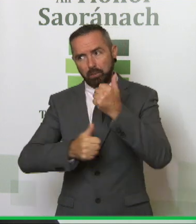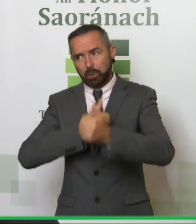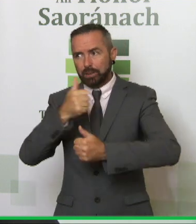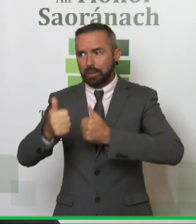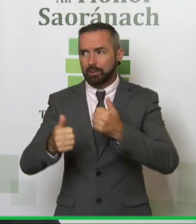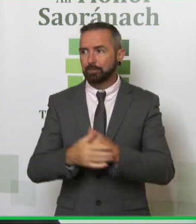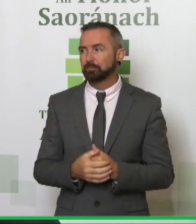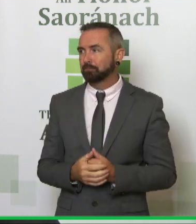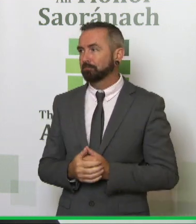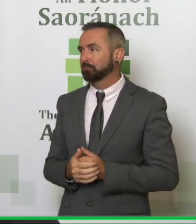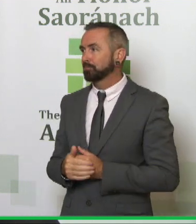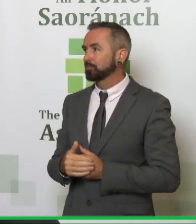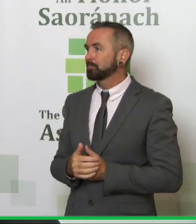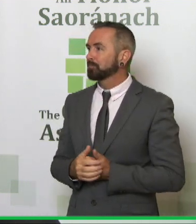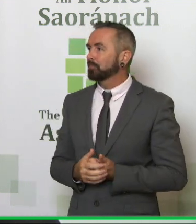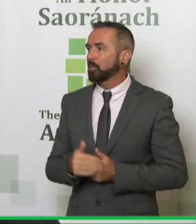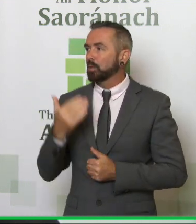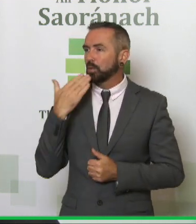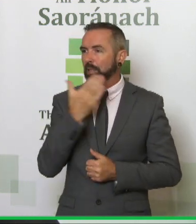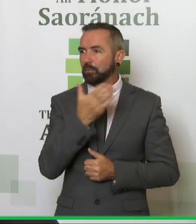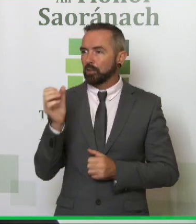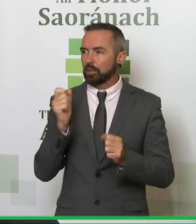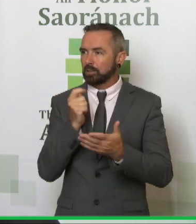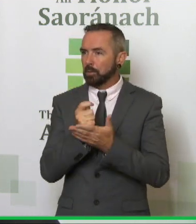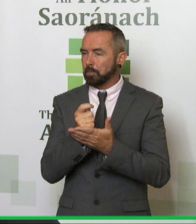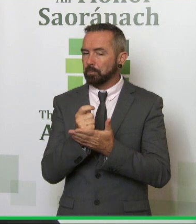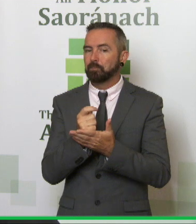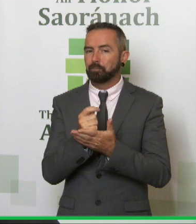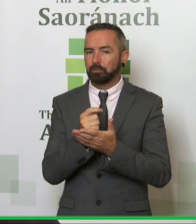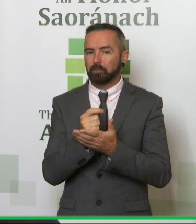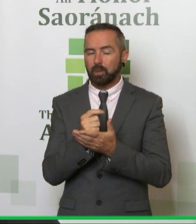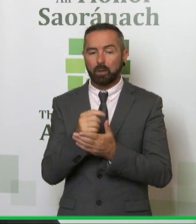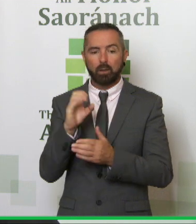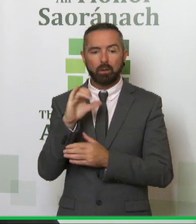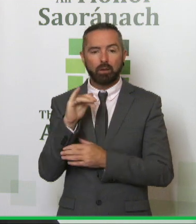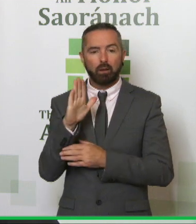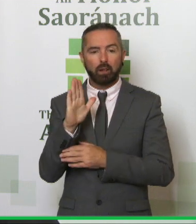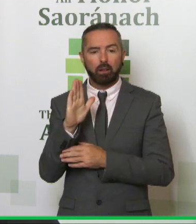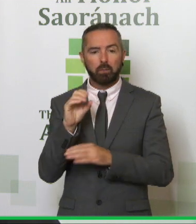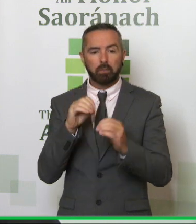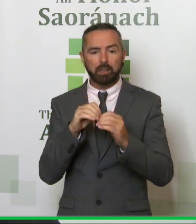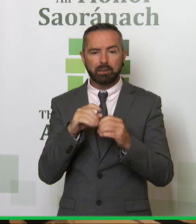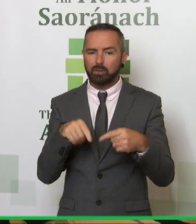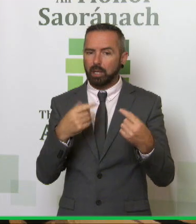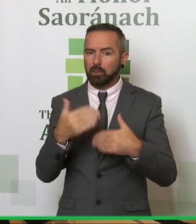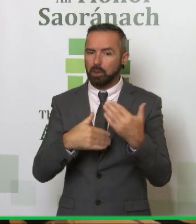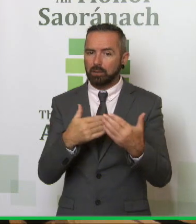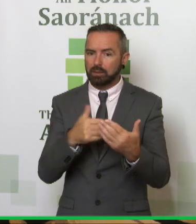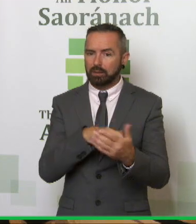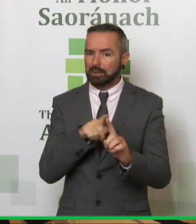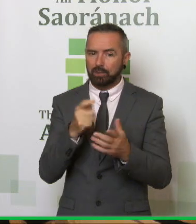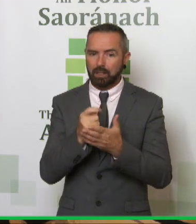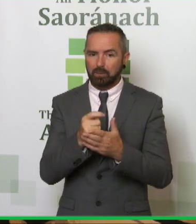know it. So thank you for doing all that. As Colm said, look, it has been a challenging process at different times. It's been a challenging process